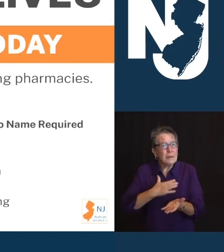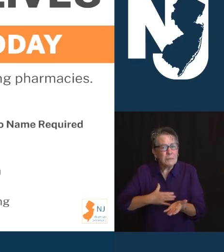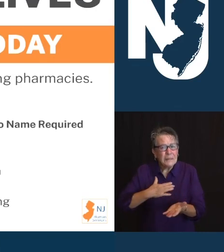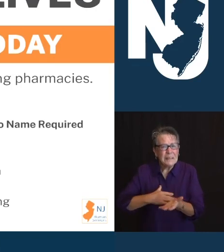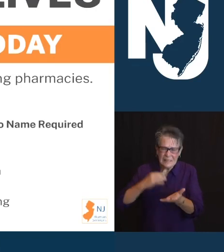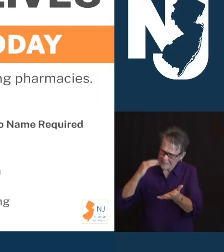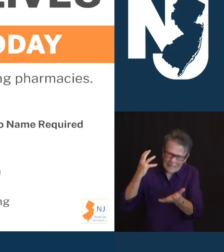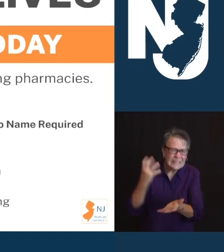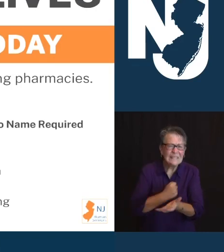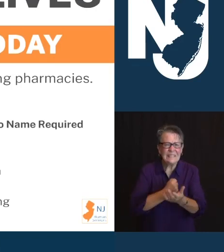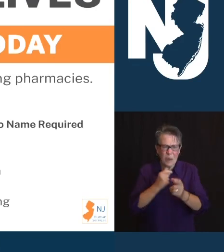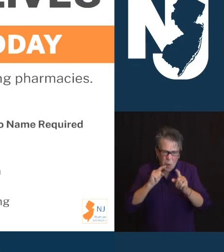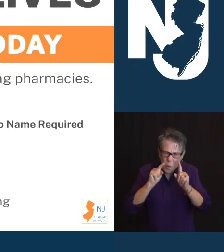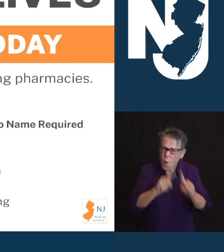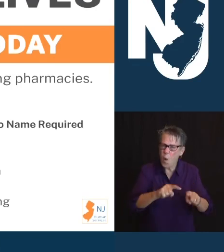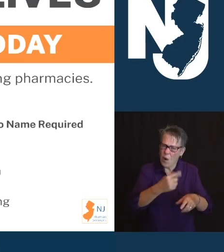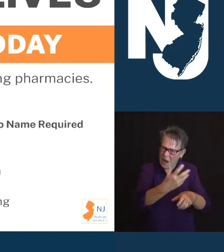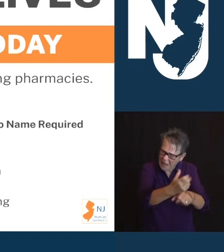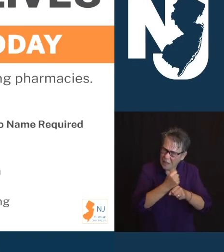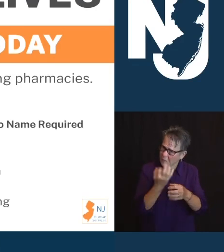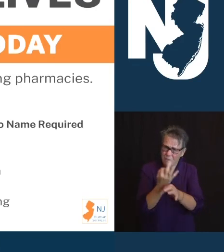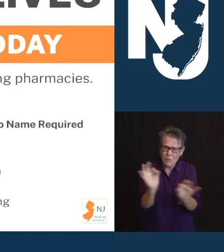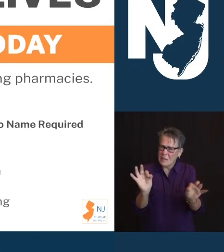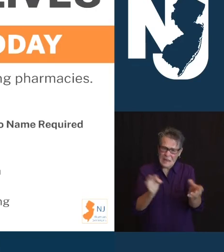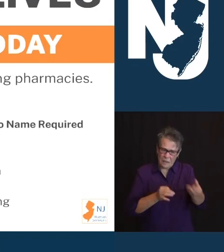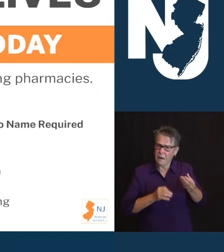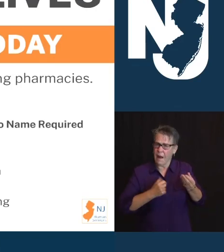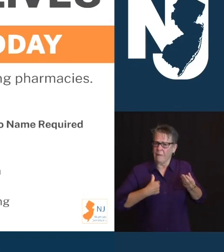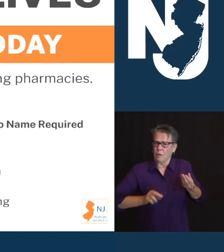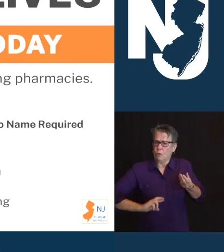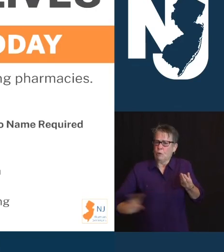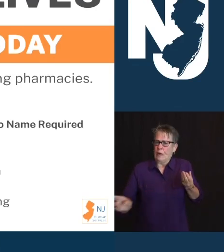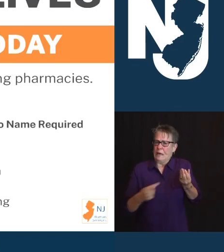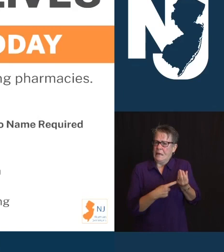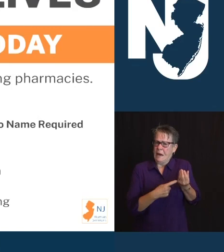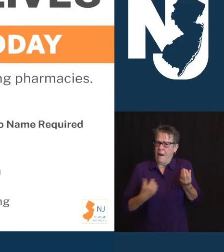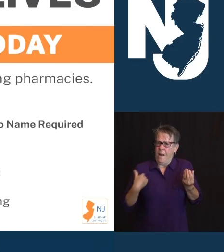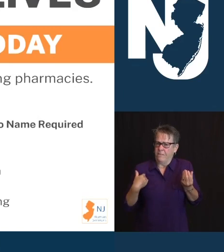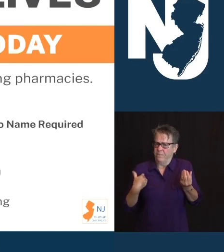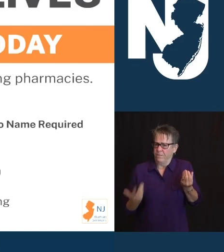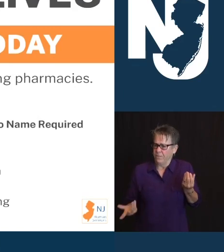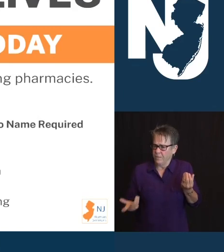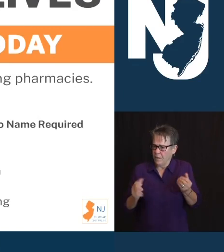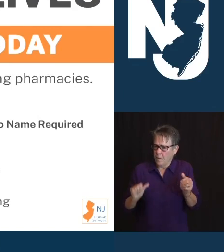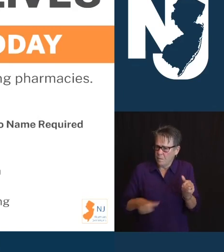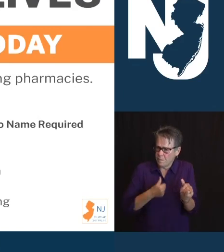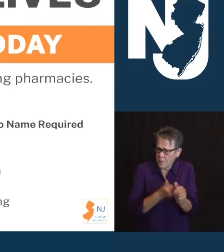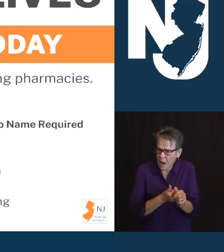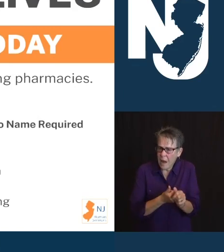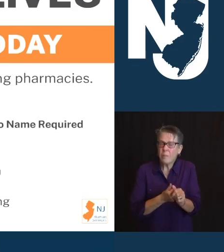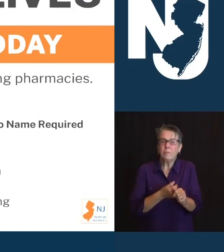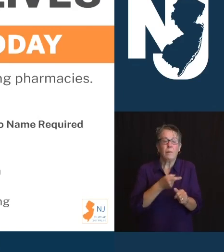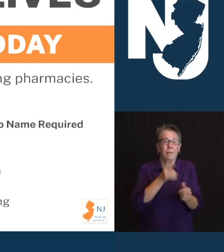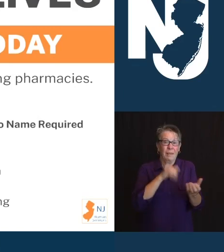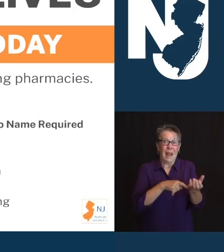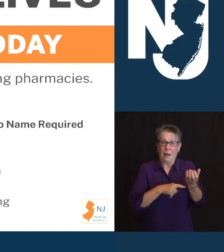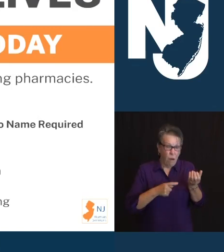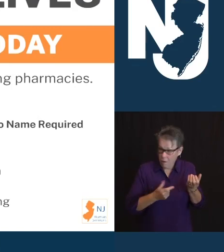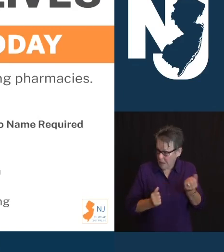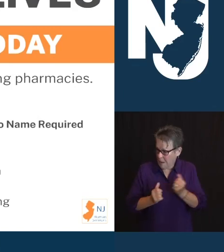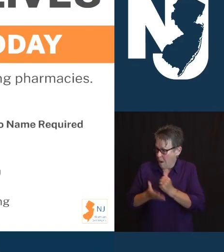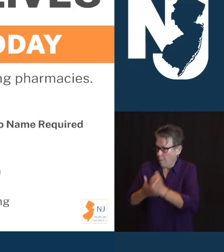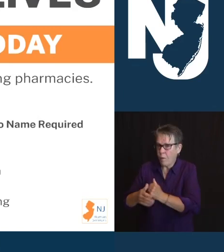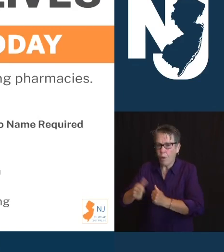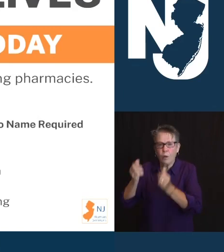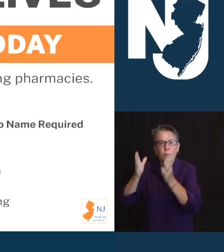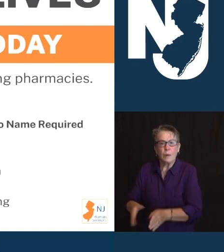get folks on the path to treatment and recovery. And even as we have been battling the COVID-19 pandemic, our efforts to